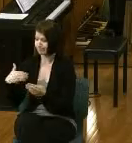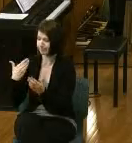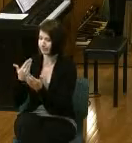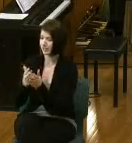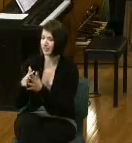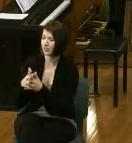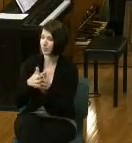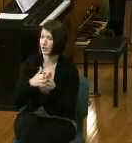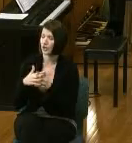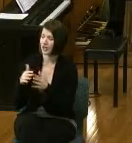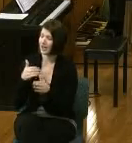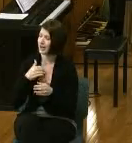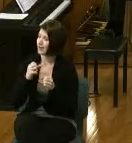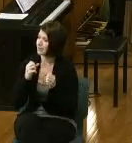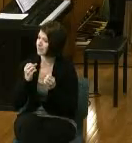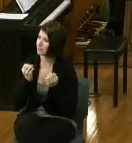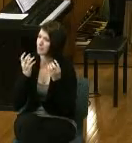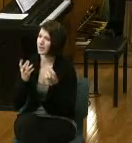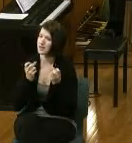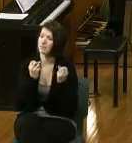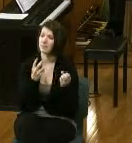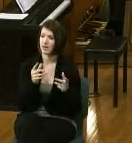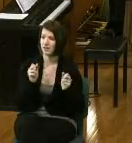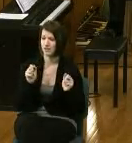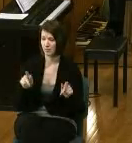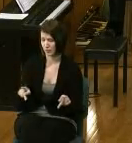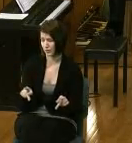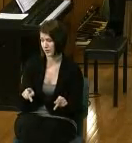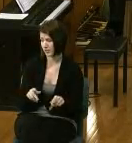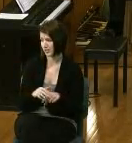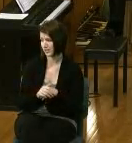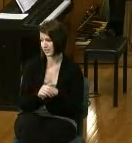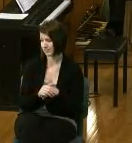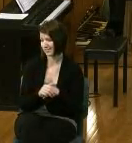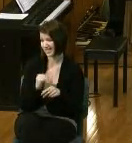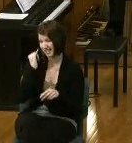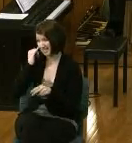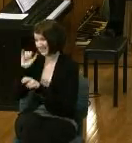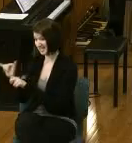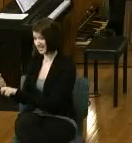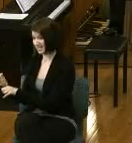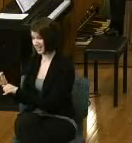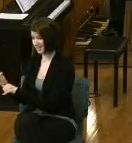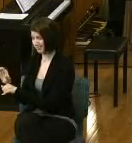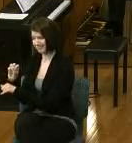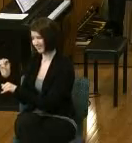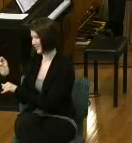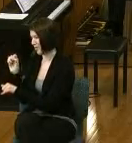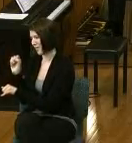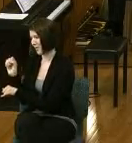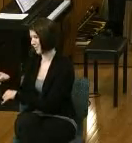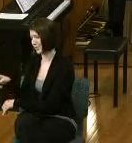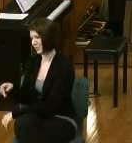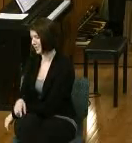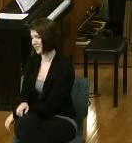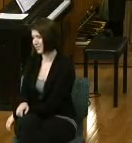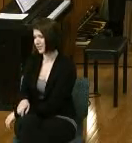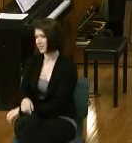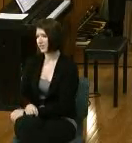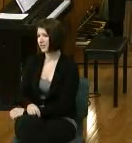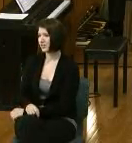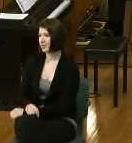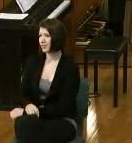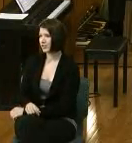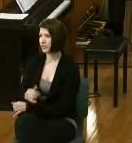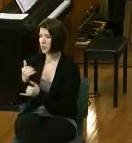opportunities before them that they would have not had if they had stayed in Brighton, England. You should fast forward this just